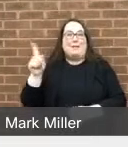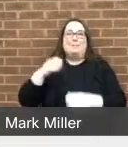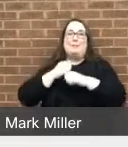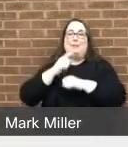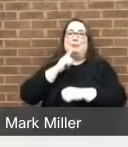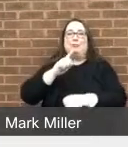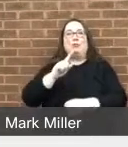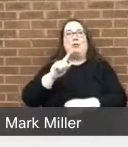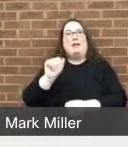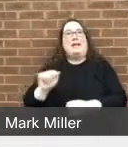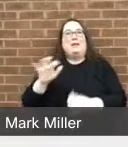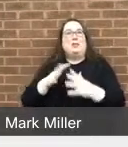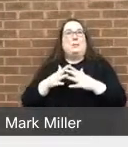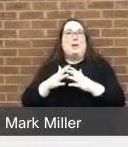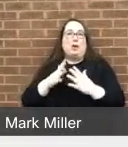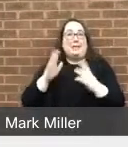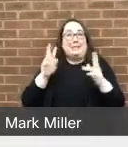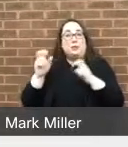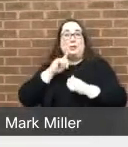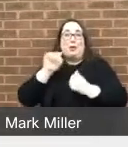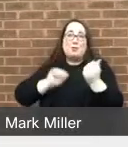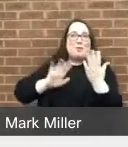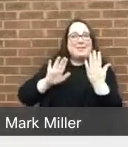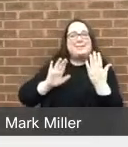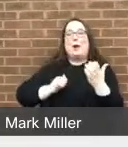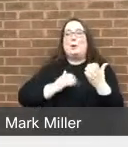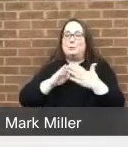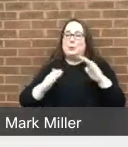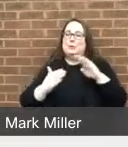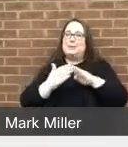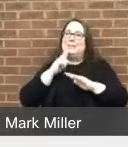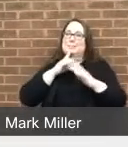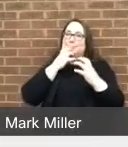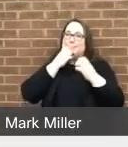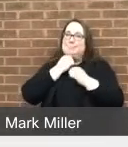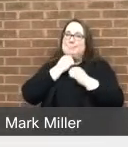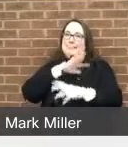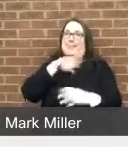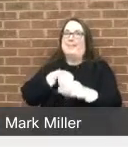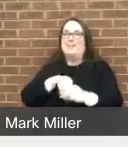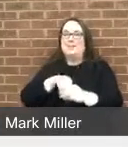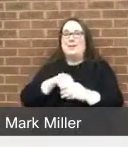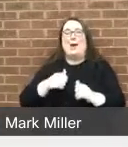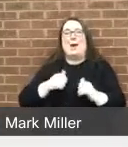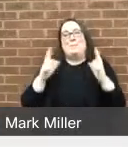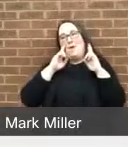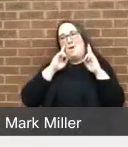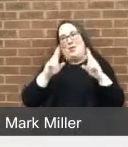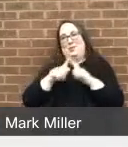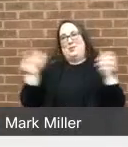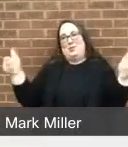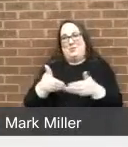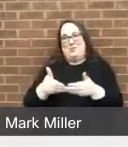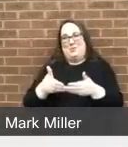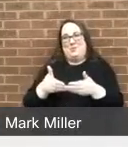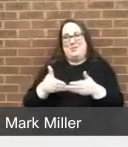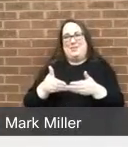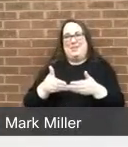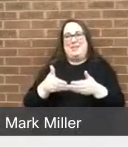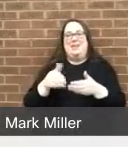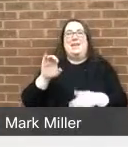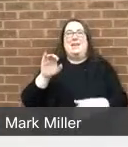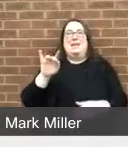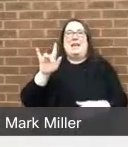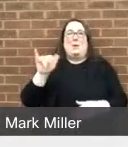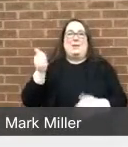American issues are addressed and our community is engaged. It is my privilege to introduce County Executive